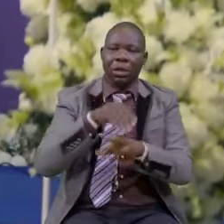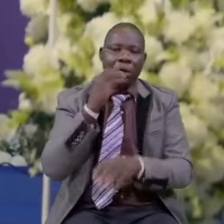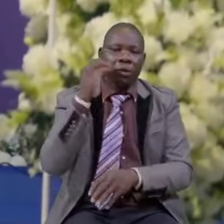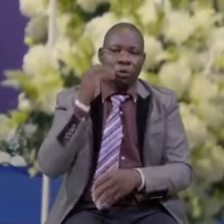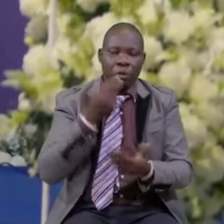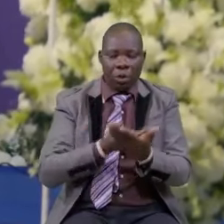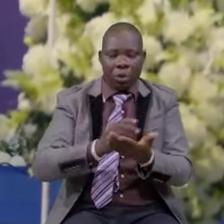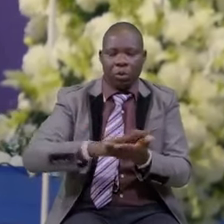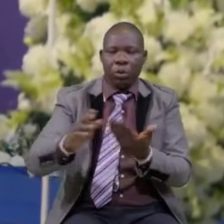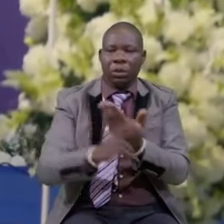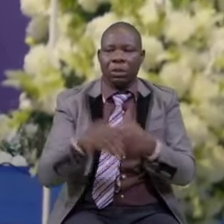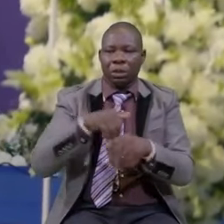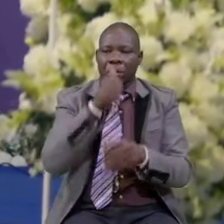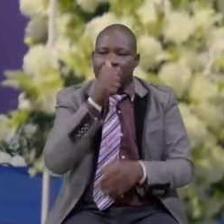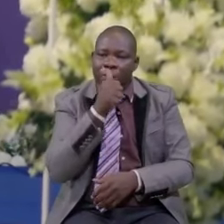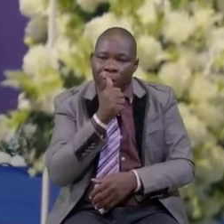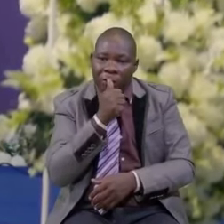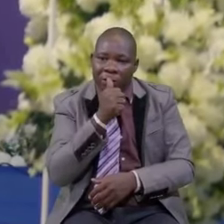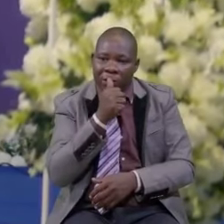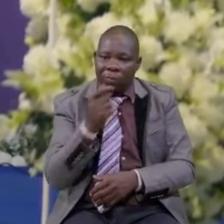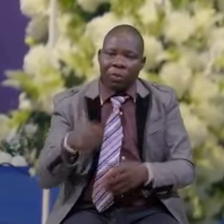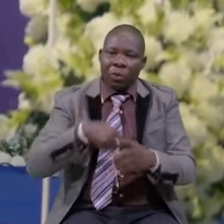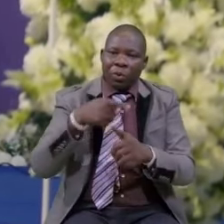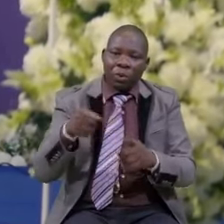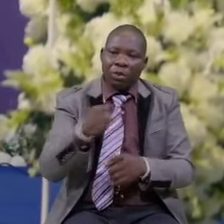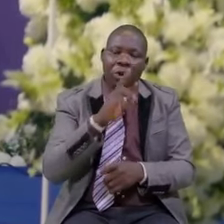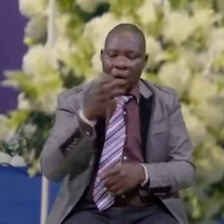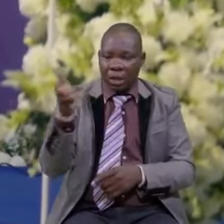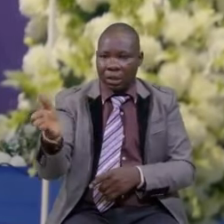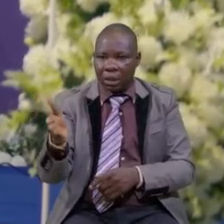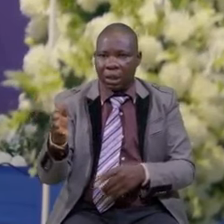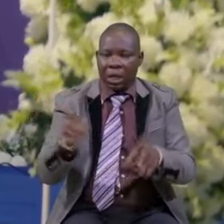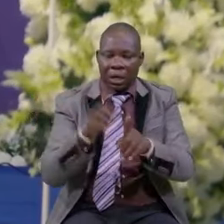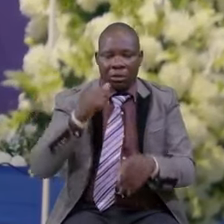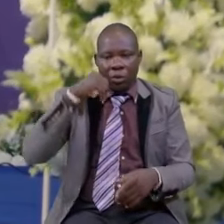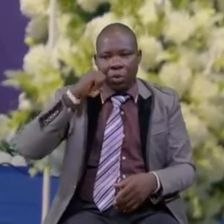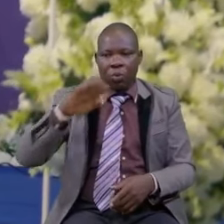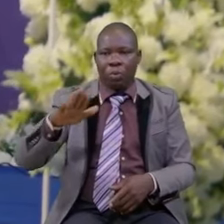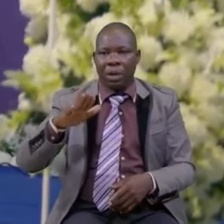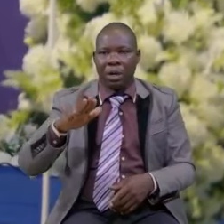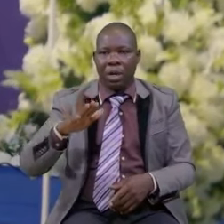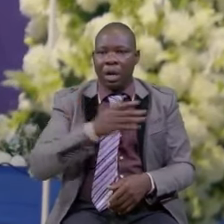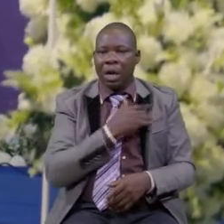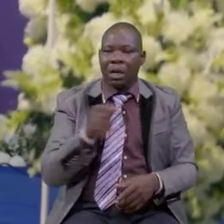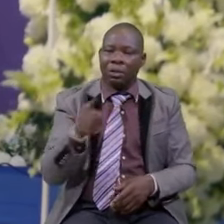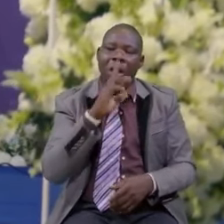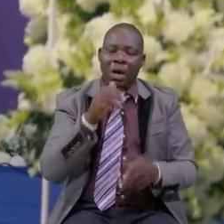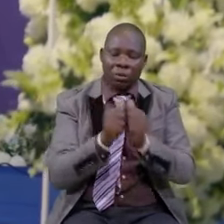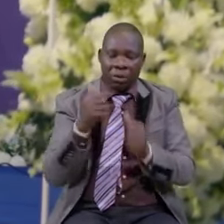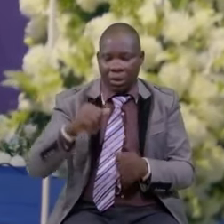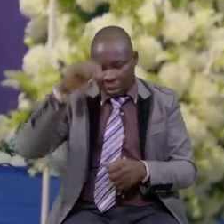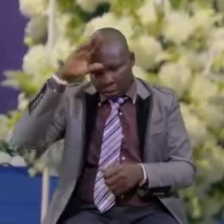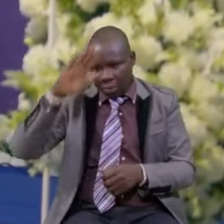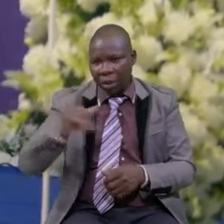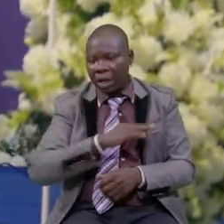in the private. When you are there as a woman and you are with a man and there's no